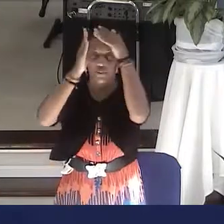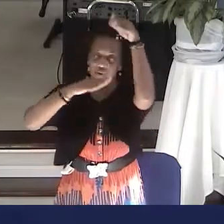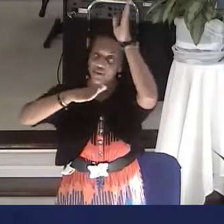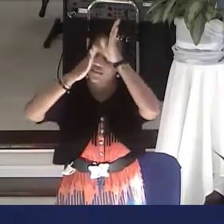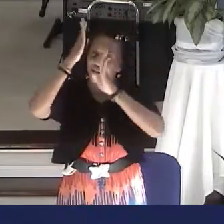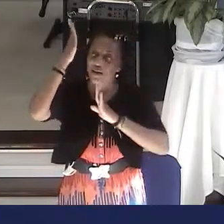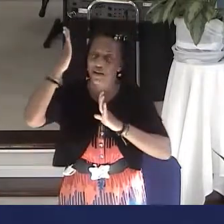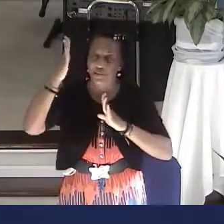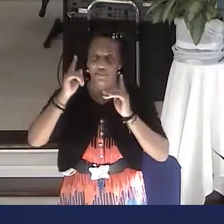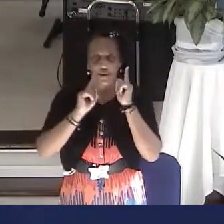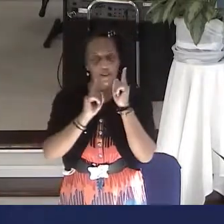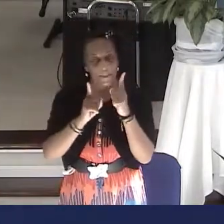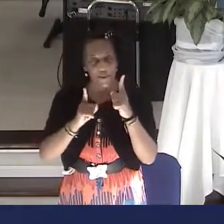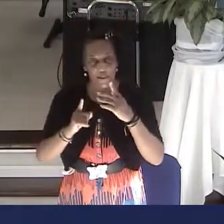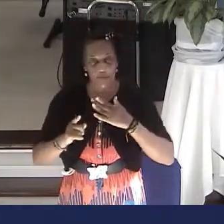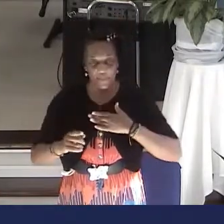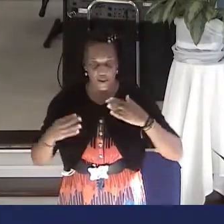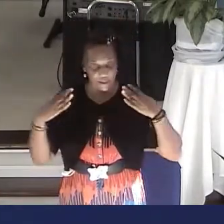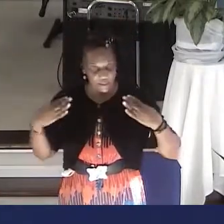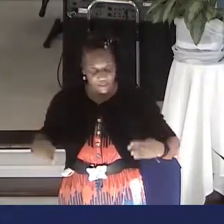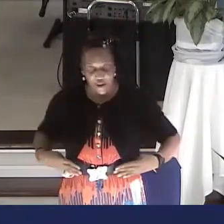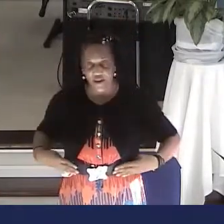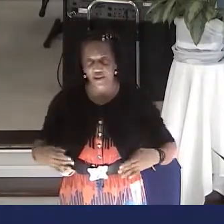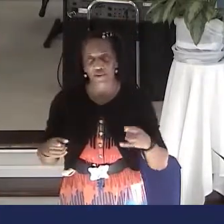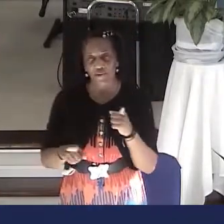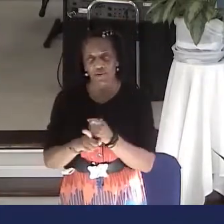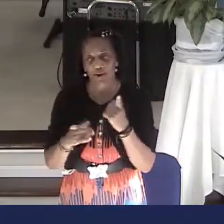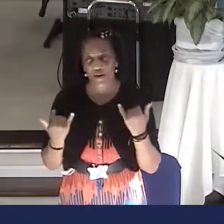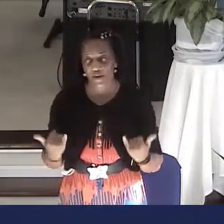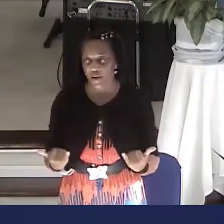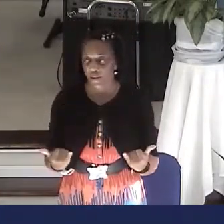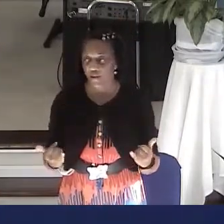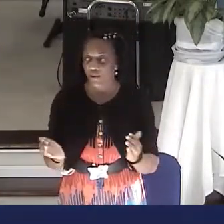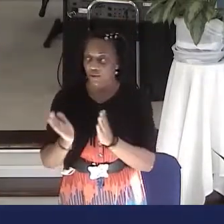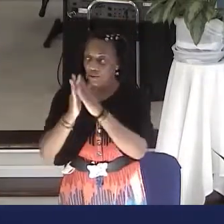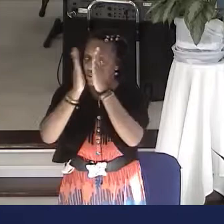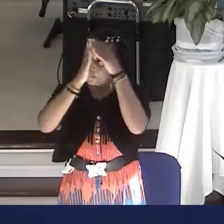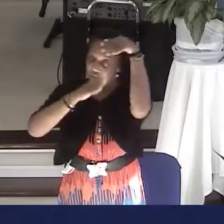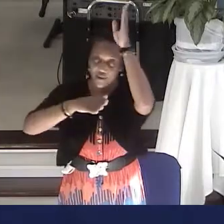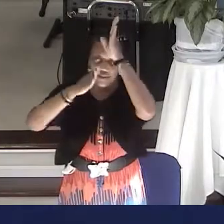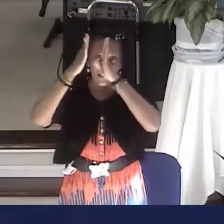my body right now to praise God. Hey.